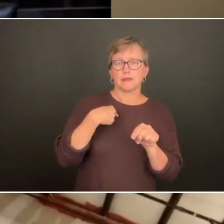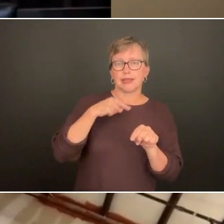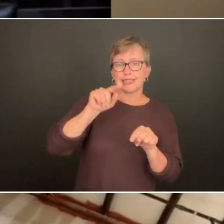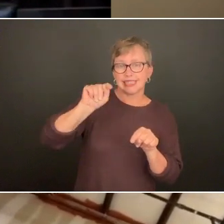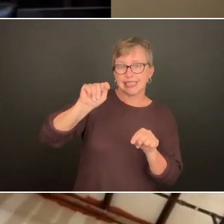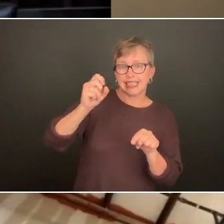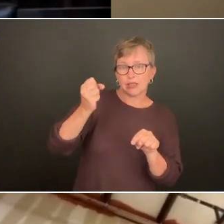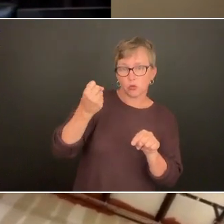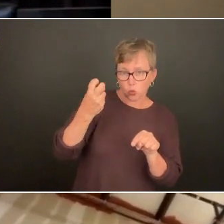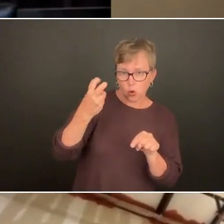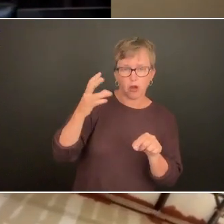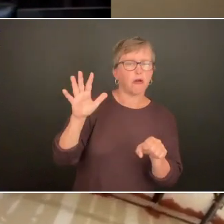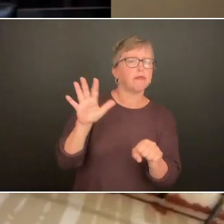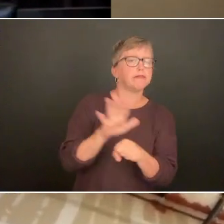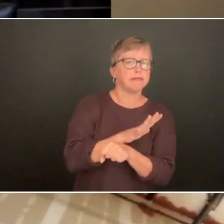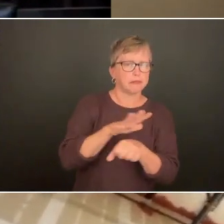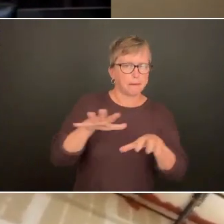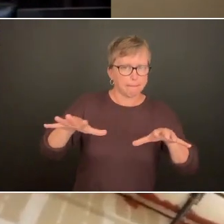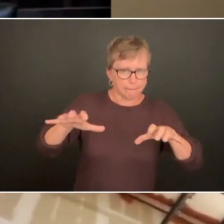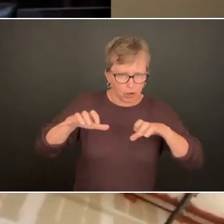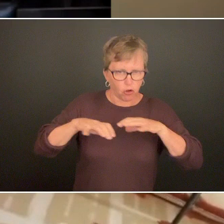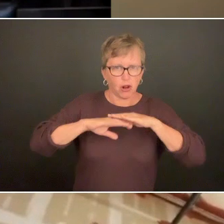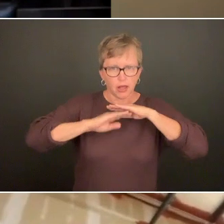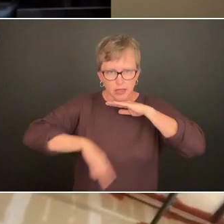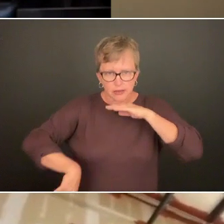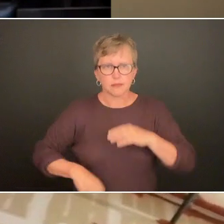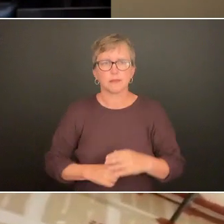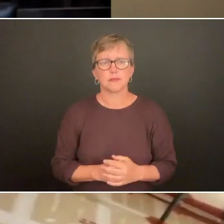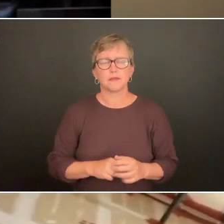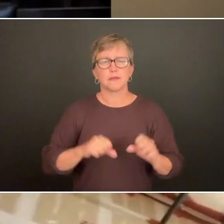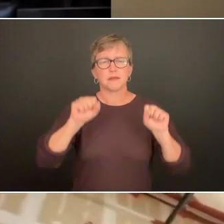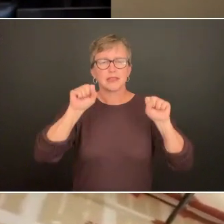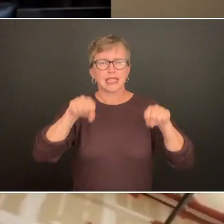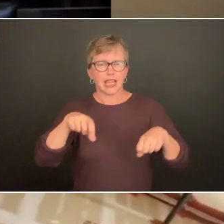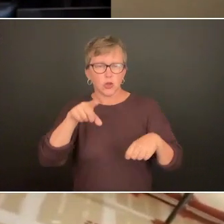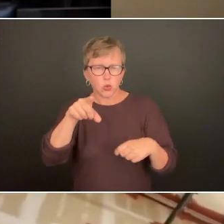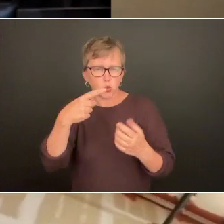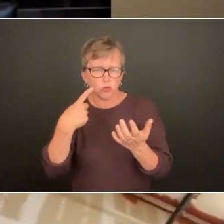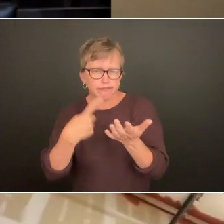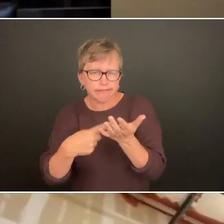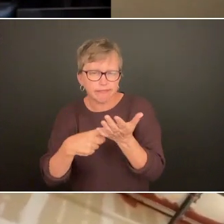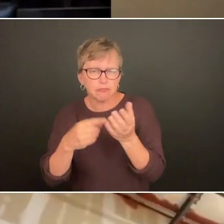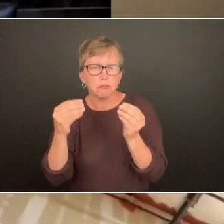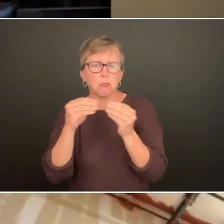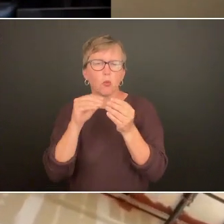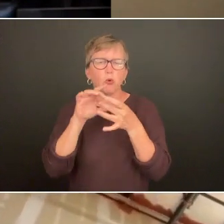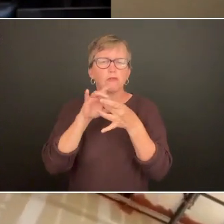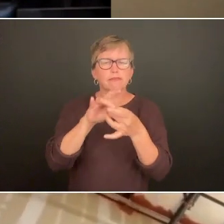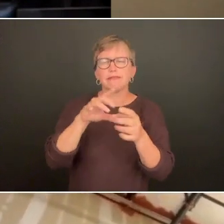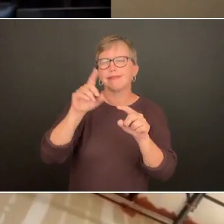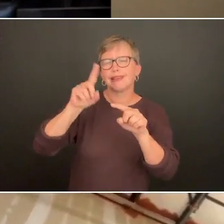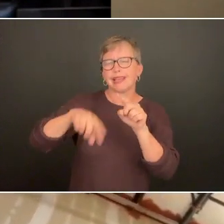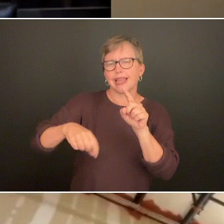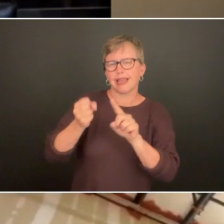Here's another. I am a T12 complete. Is there anything you could say about not being able